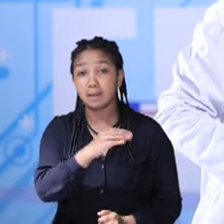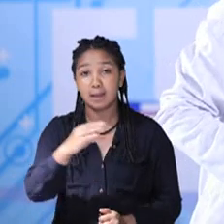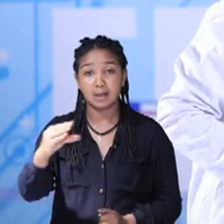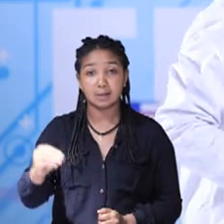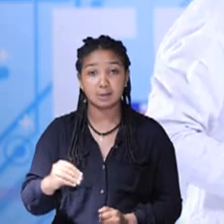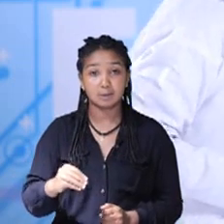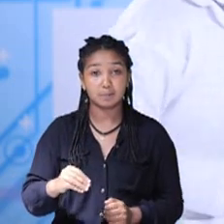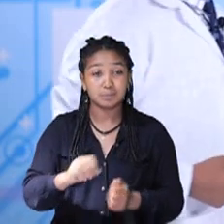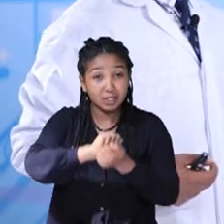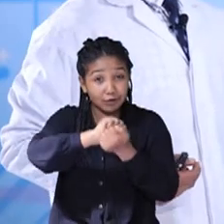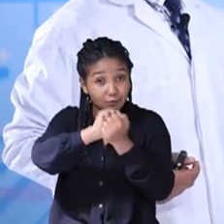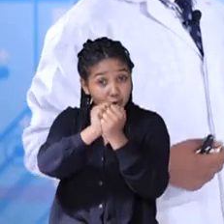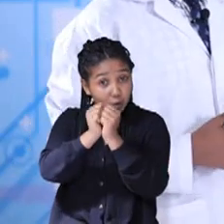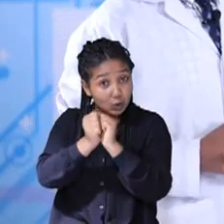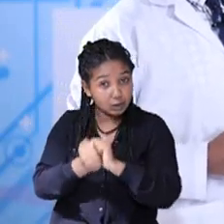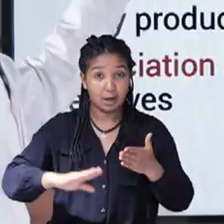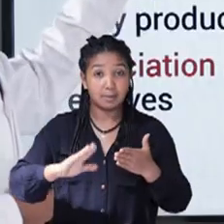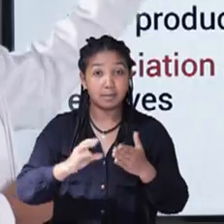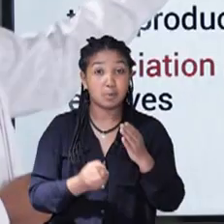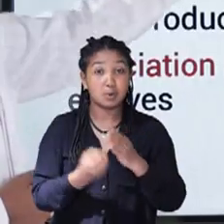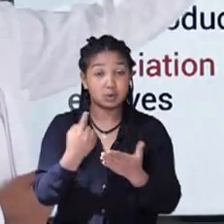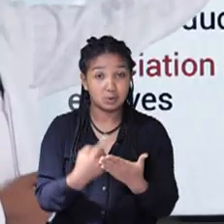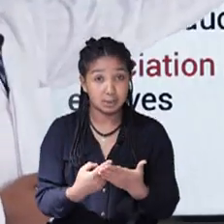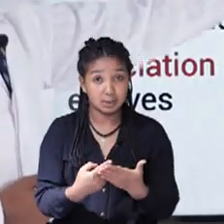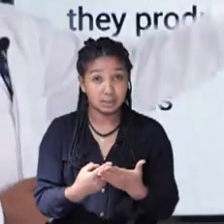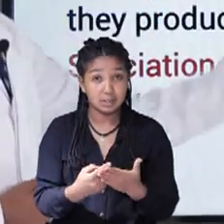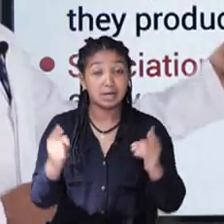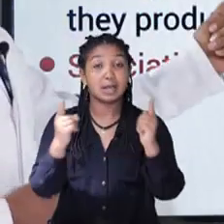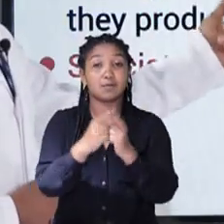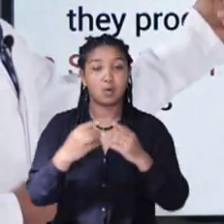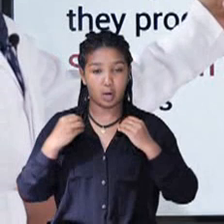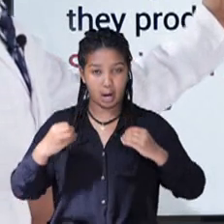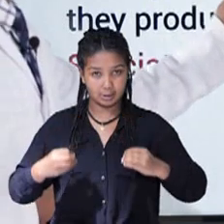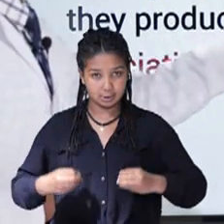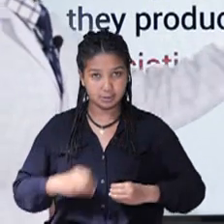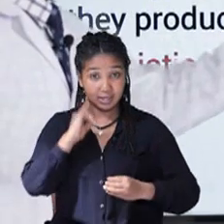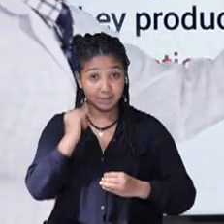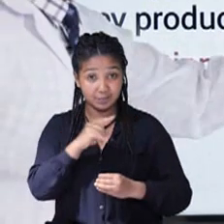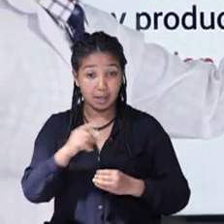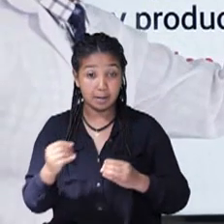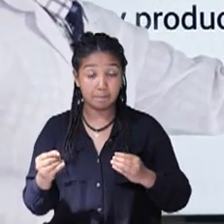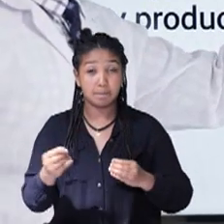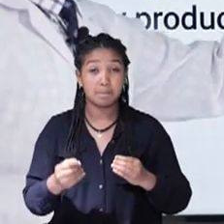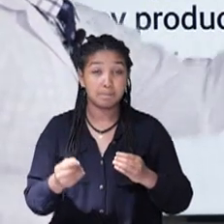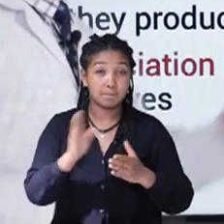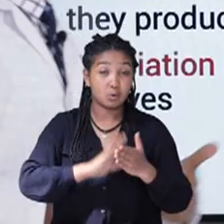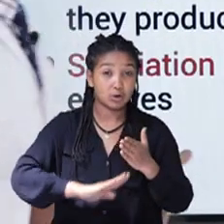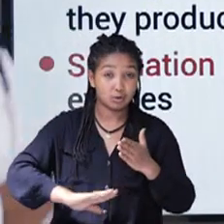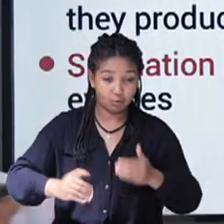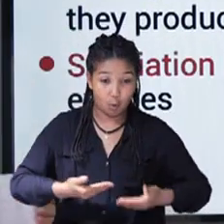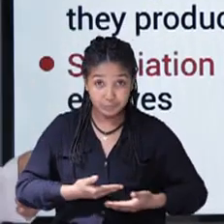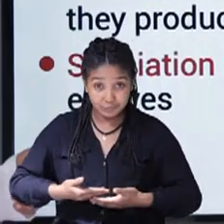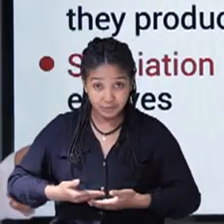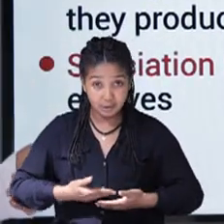And evolutionary history. These related organisms, if they produce